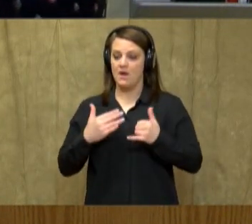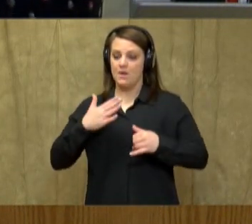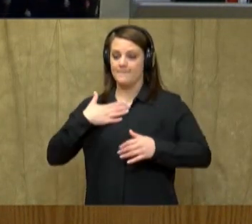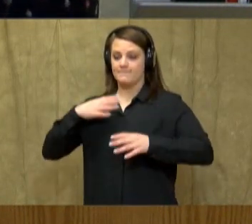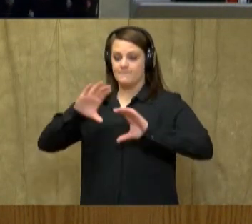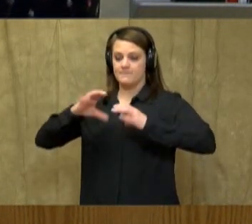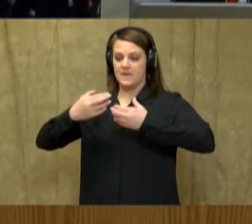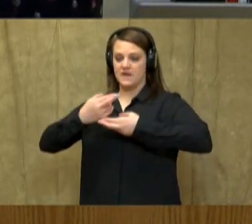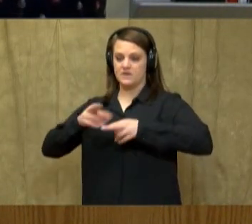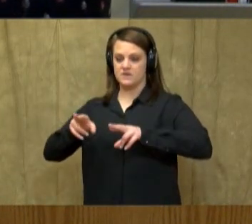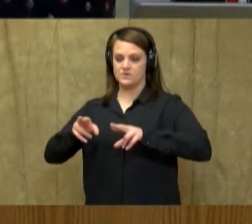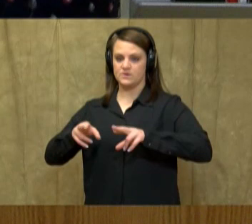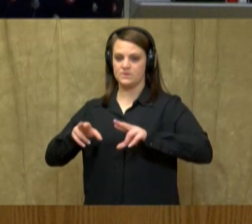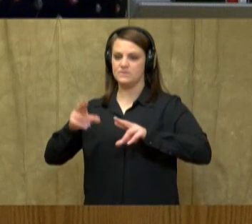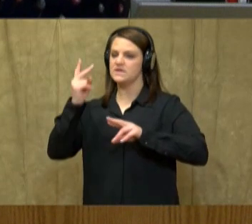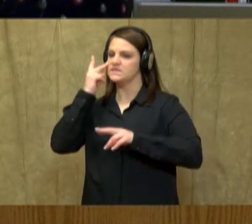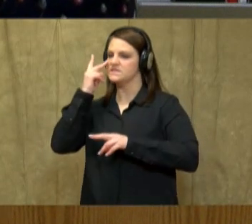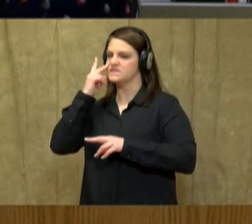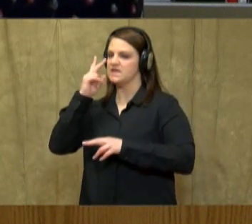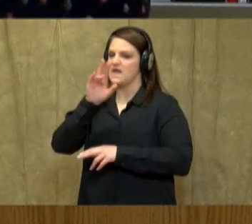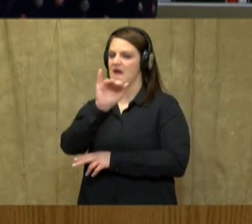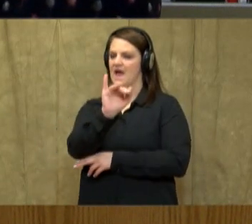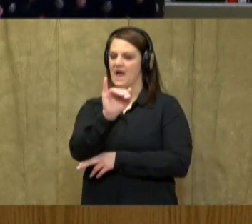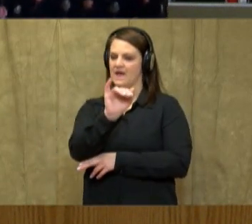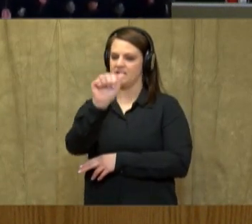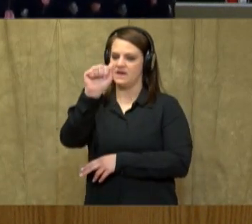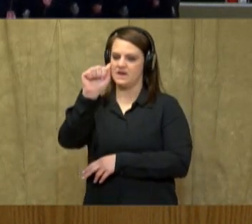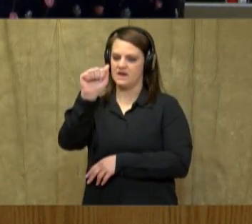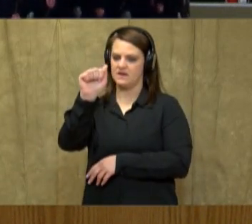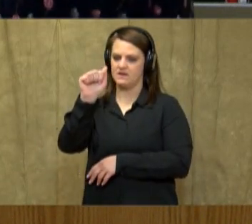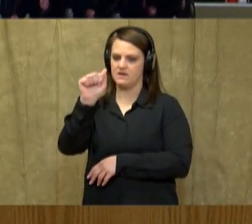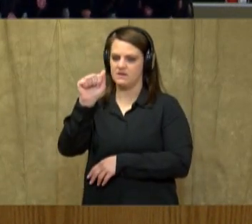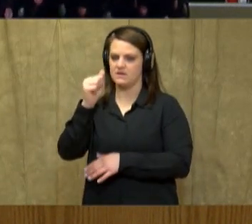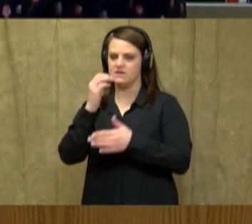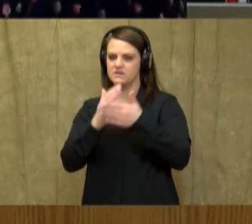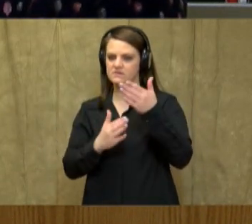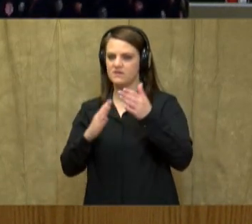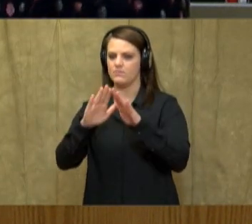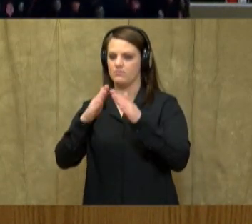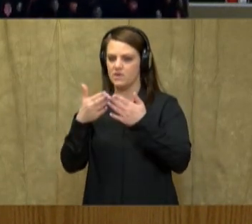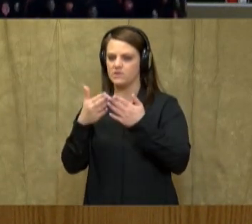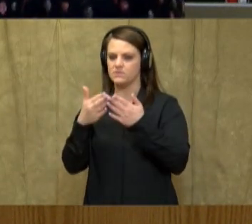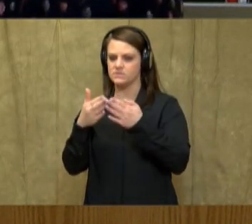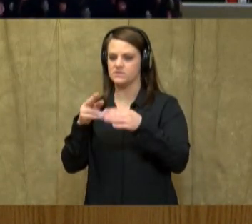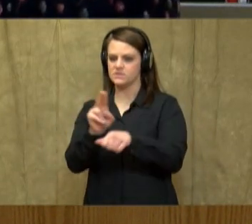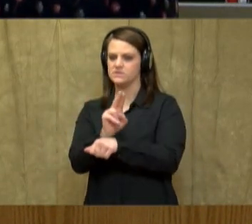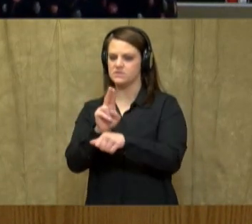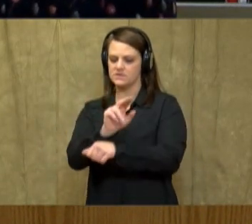lot of, you will see all of a sudden we use the I with the capital A. Some textbooks and some teachers will